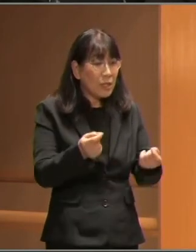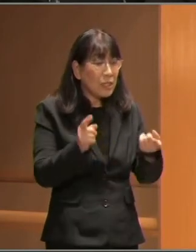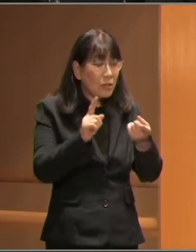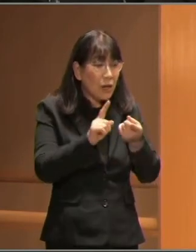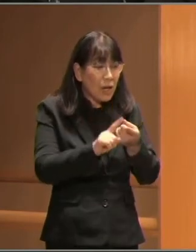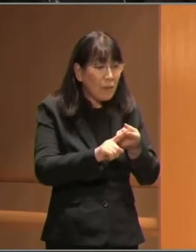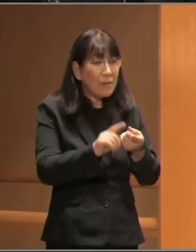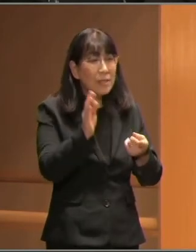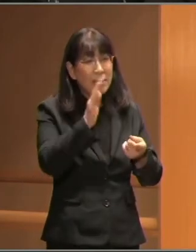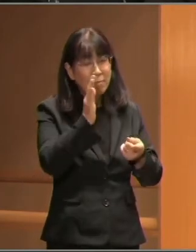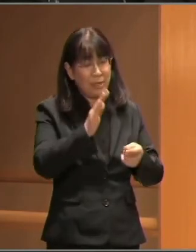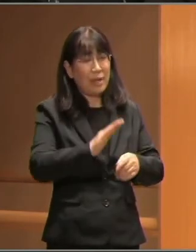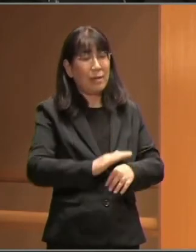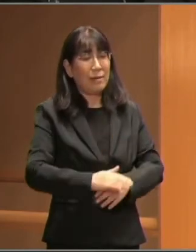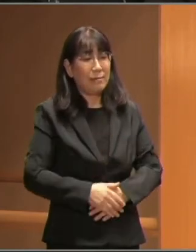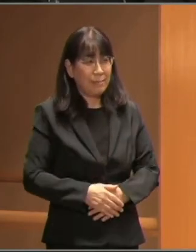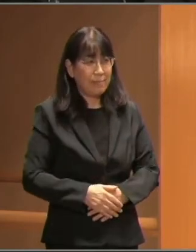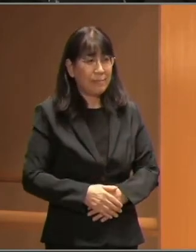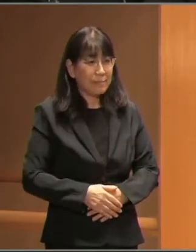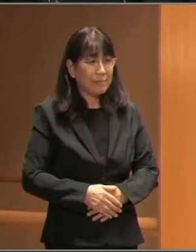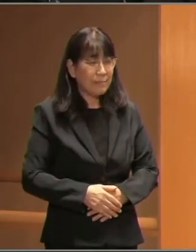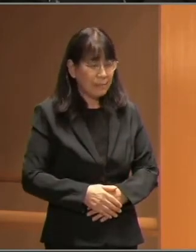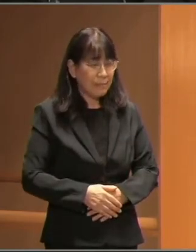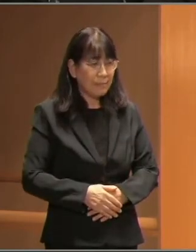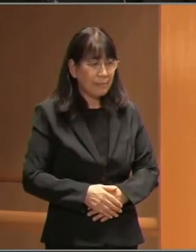Well, without combining these colors